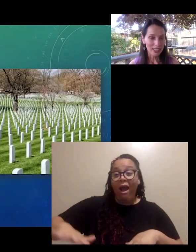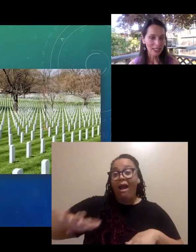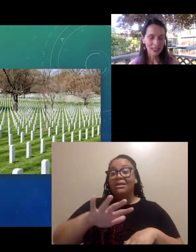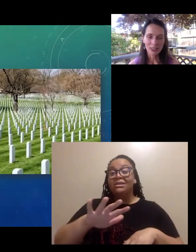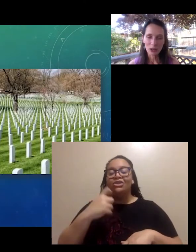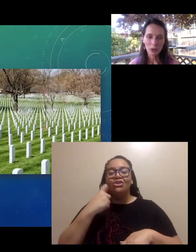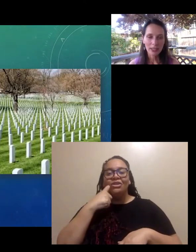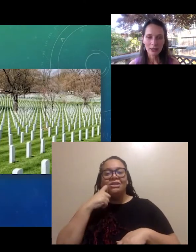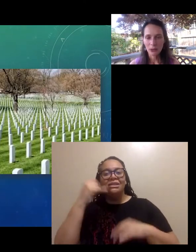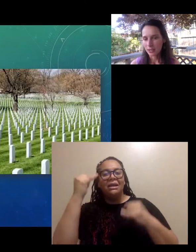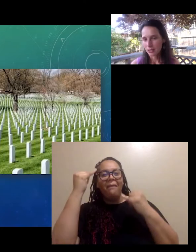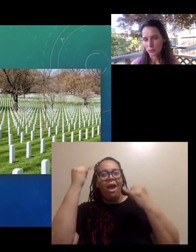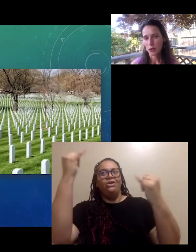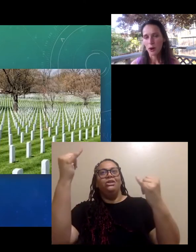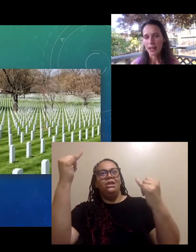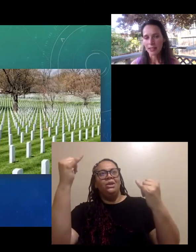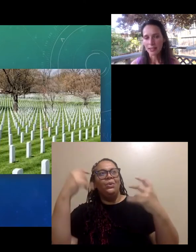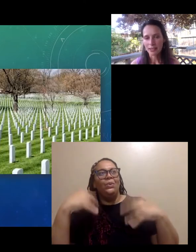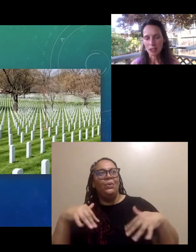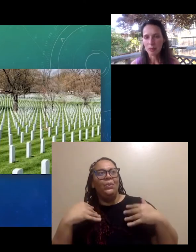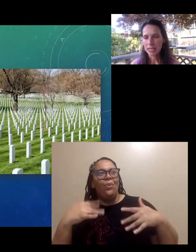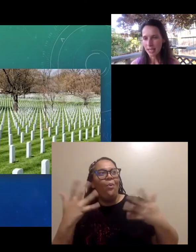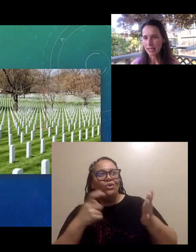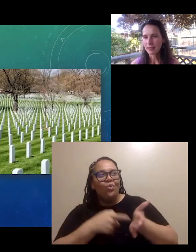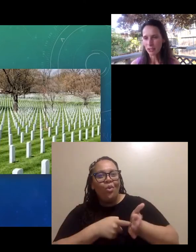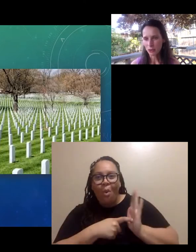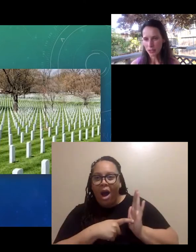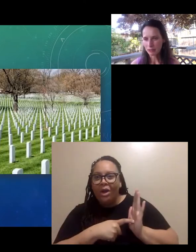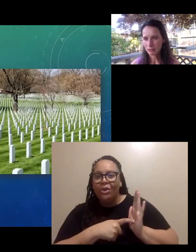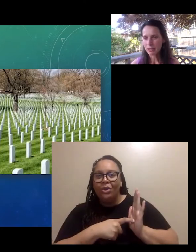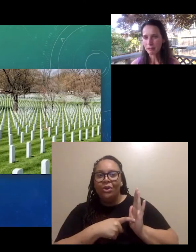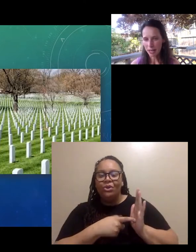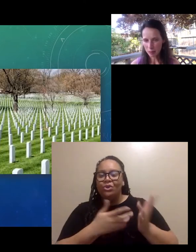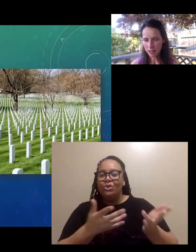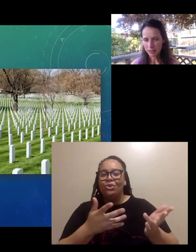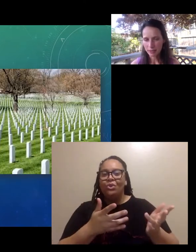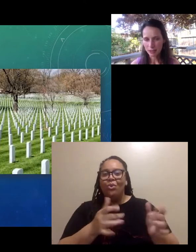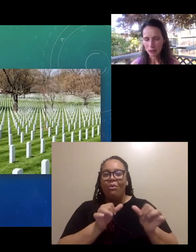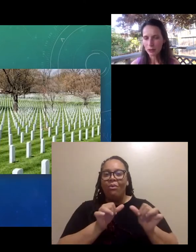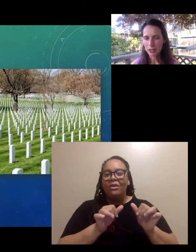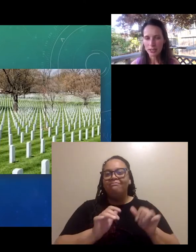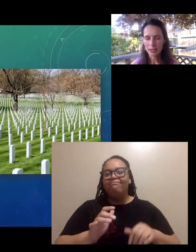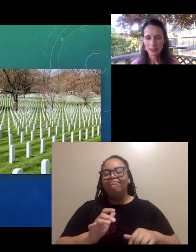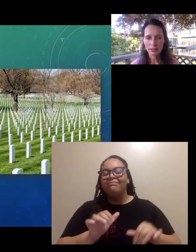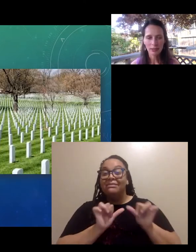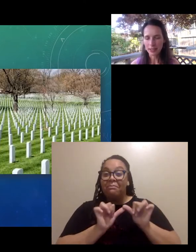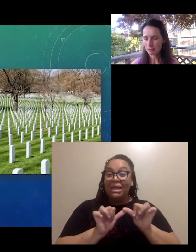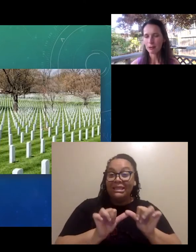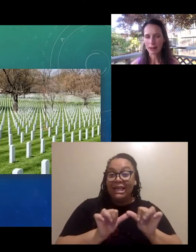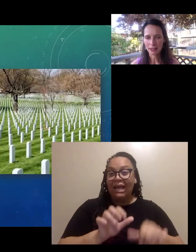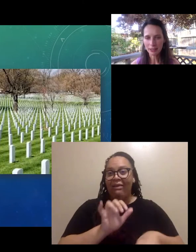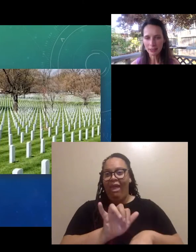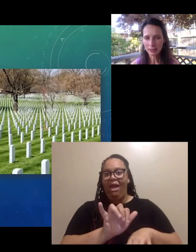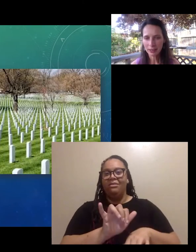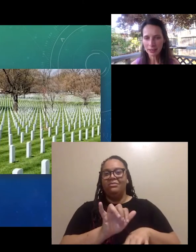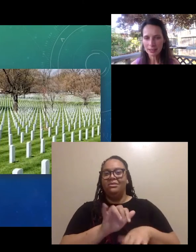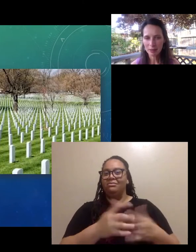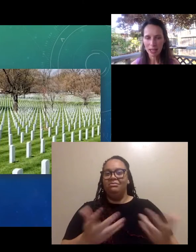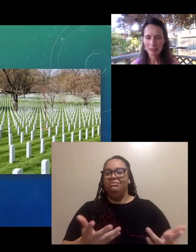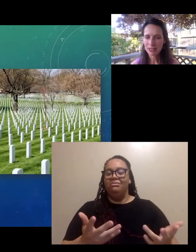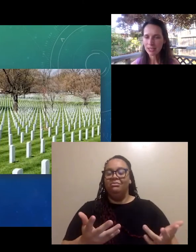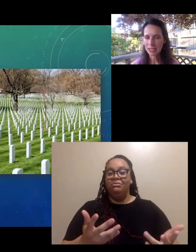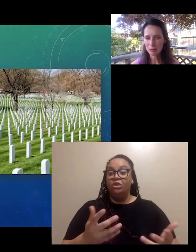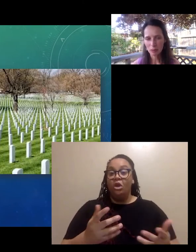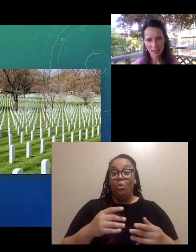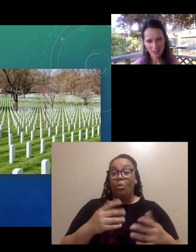just imagining, you know, what, what is required to maintain this sort of environment. So, of course, there's lots of water, um,